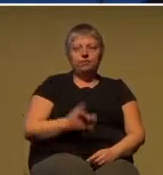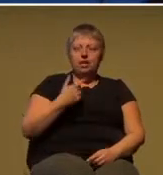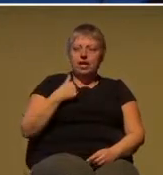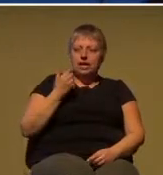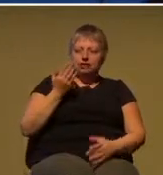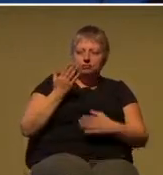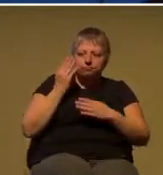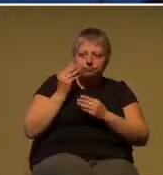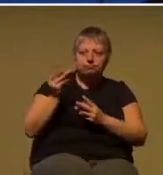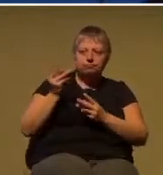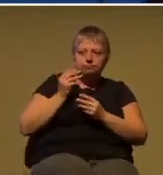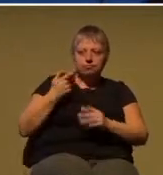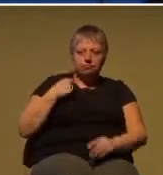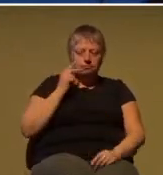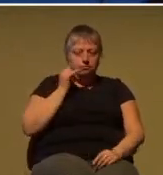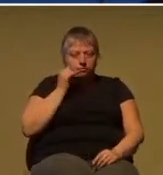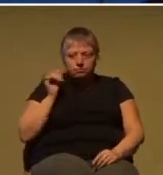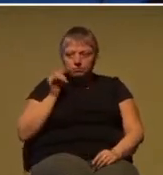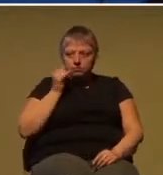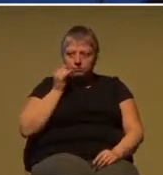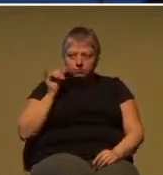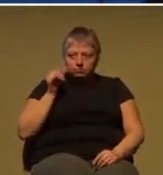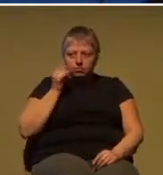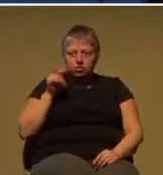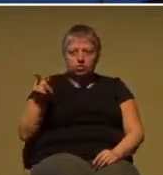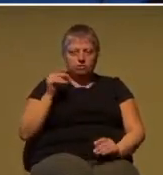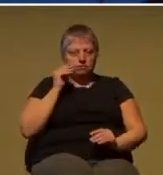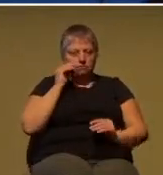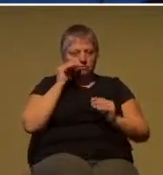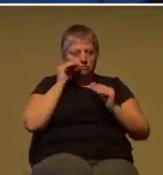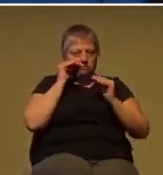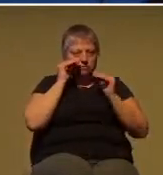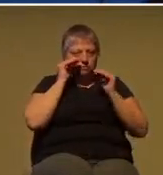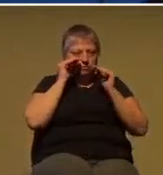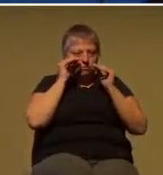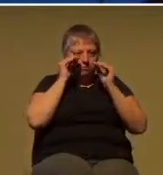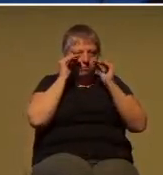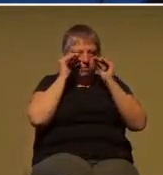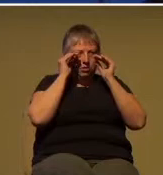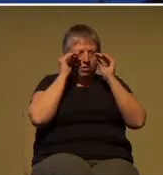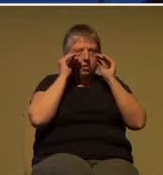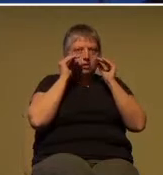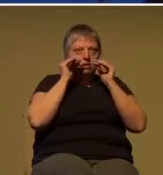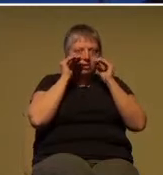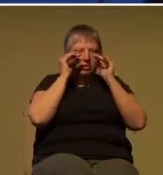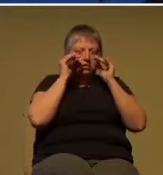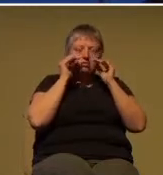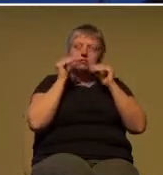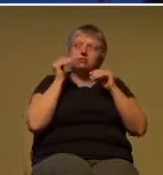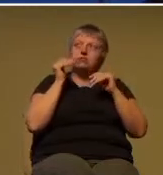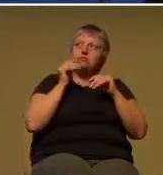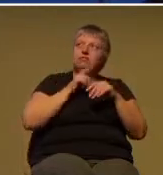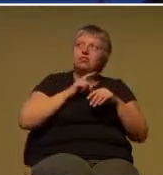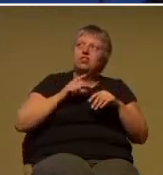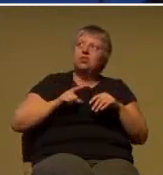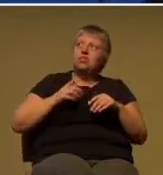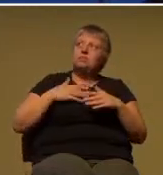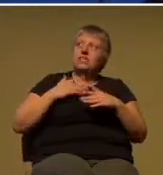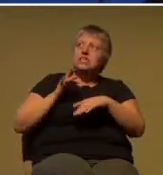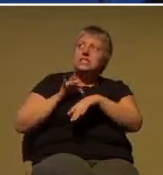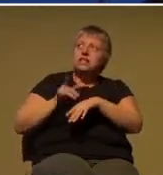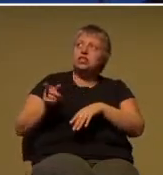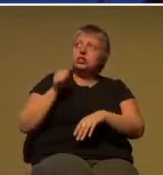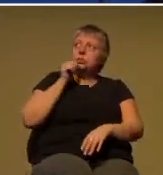I just kept my eyes going back over to her. I could see her welling up. And it was like, Lord, touch this